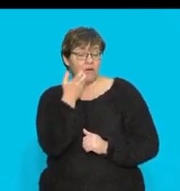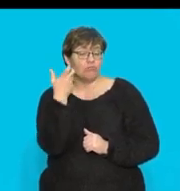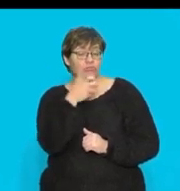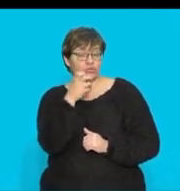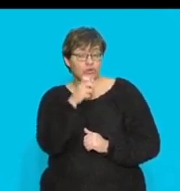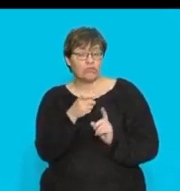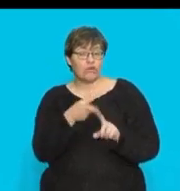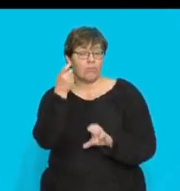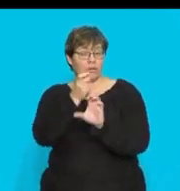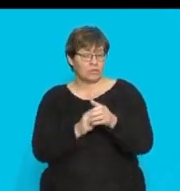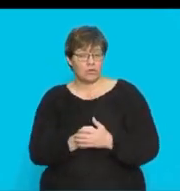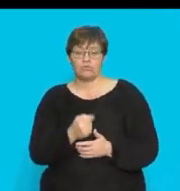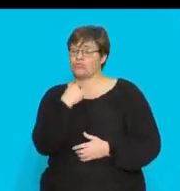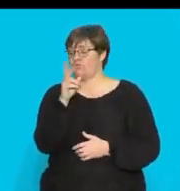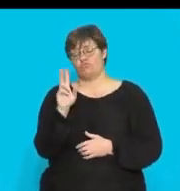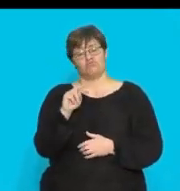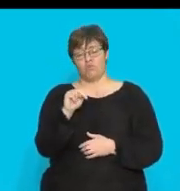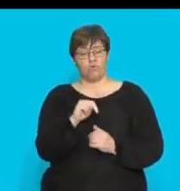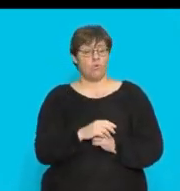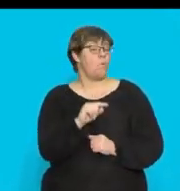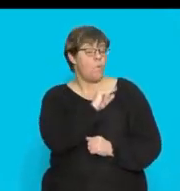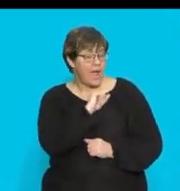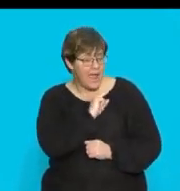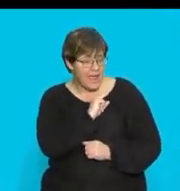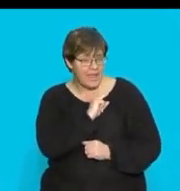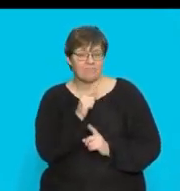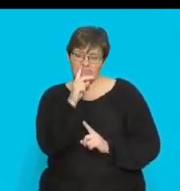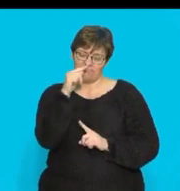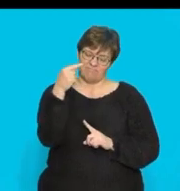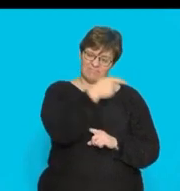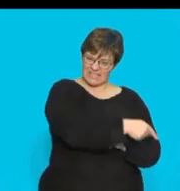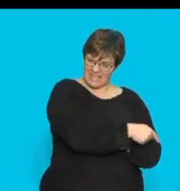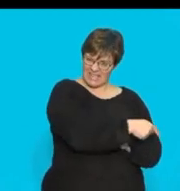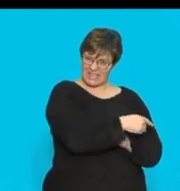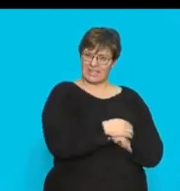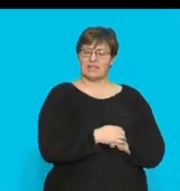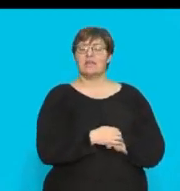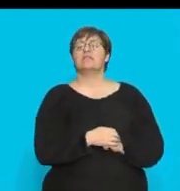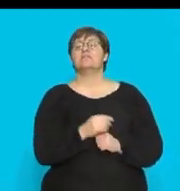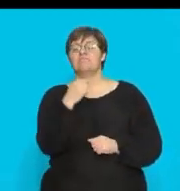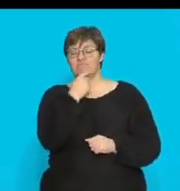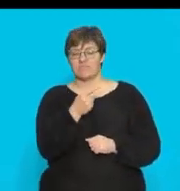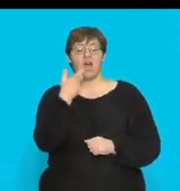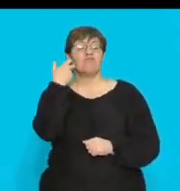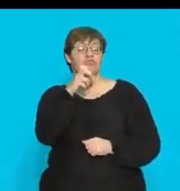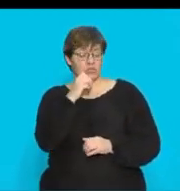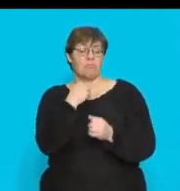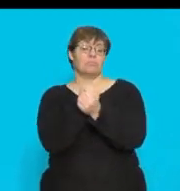The answer was no. If we go back, you'll see what did they tell you? The fruit